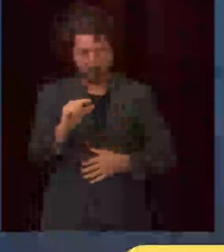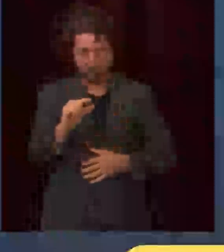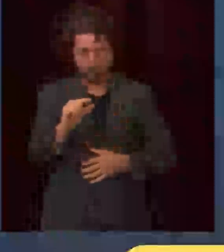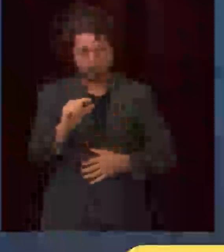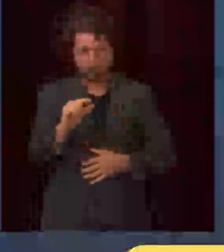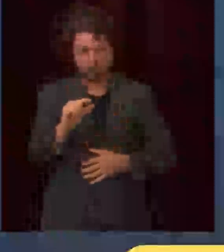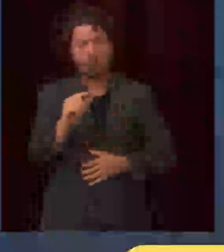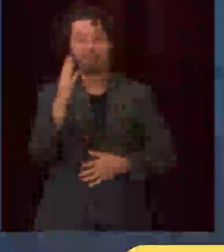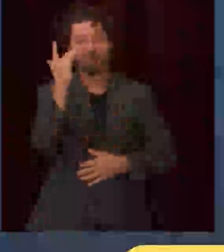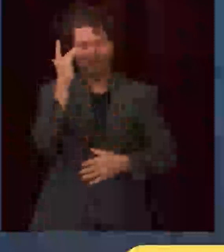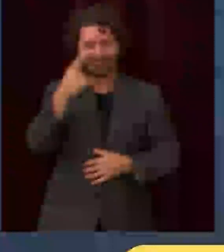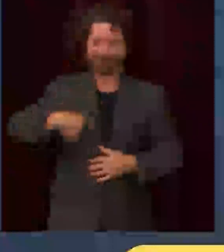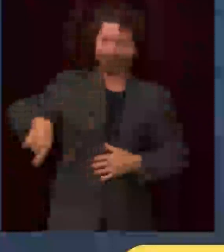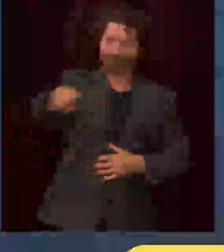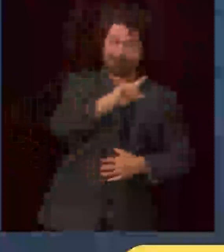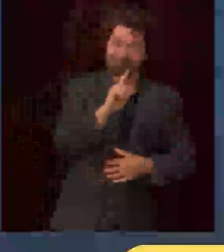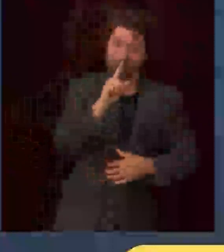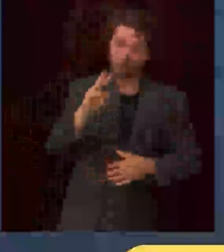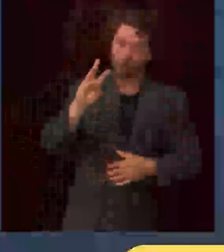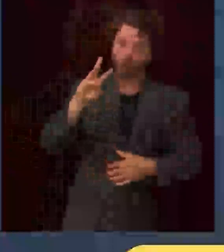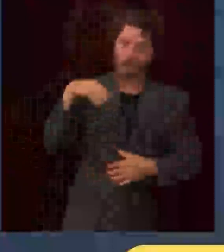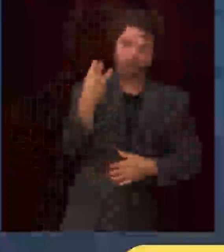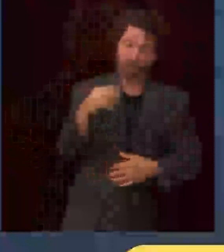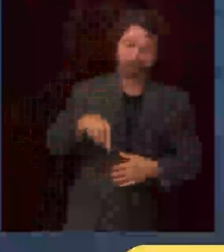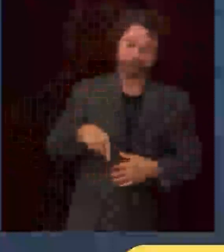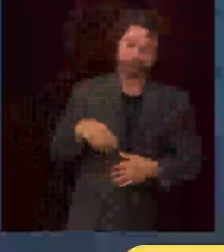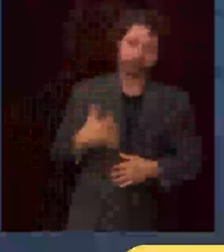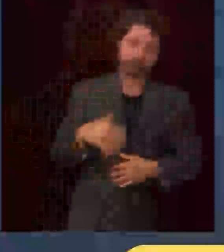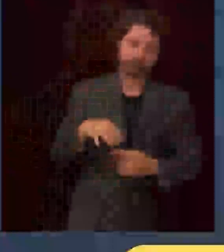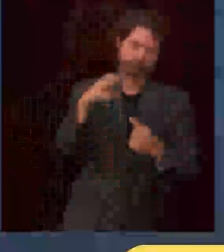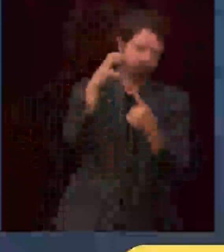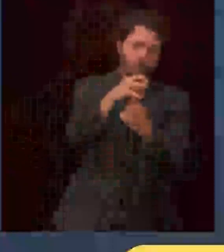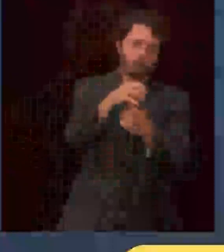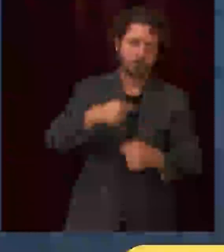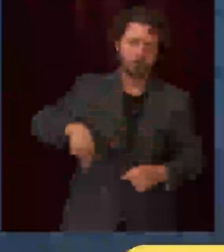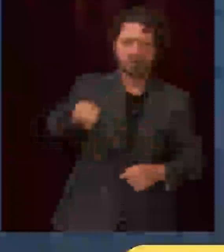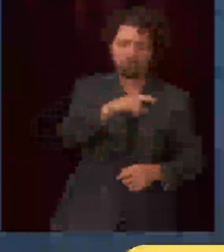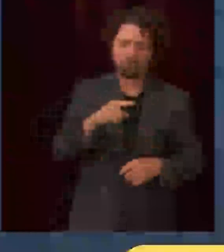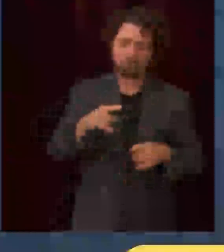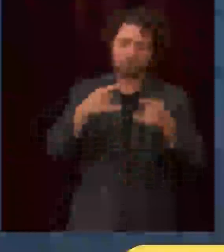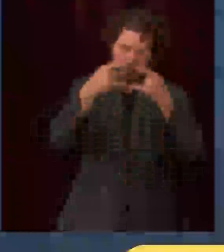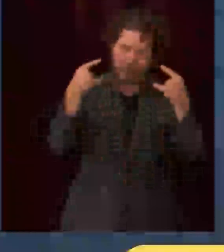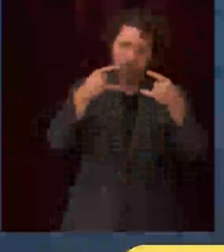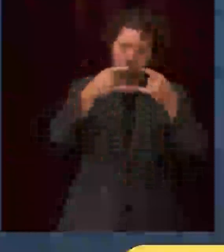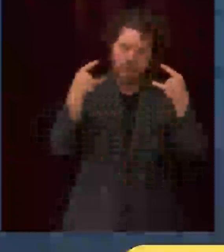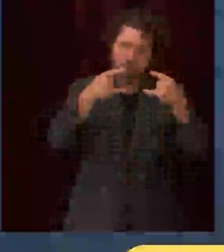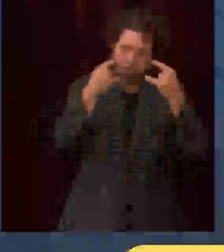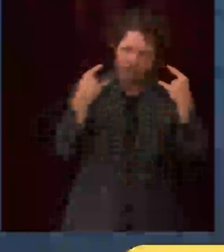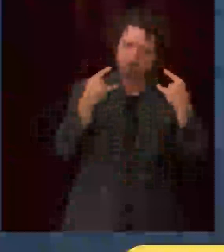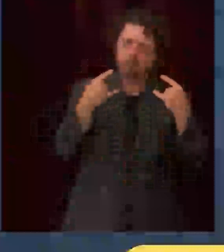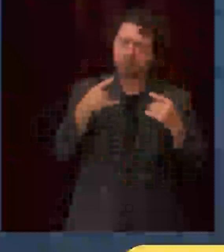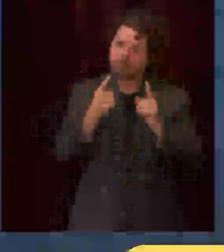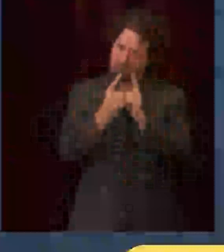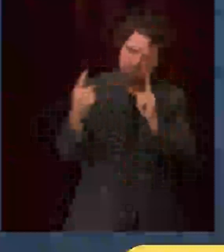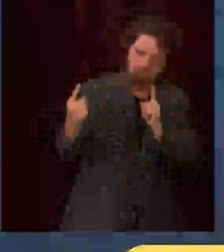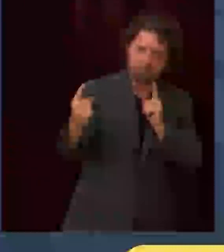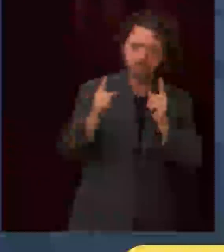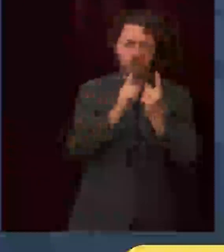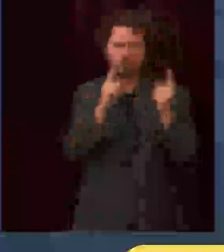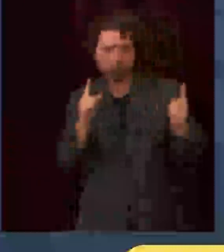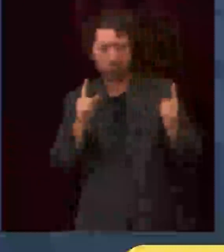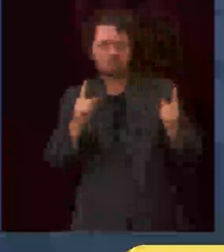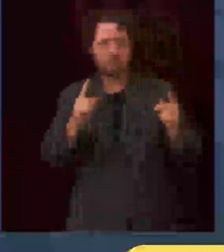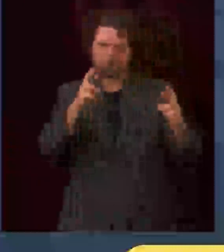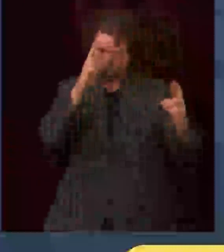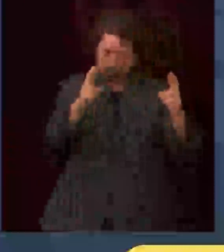distancing, that if you do visit somebody, make sure you stay away from them. Wear a mask when you go to the grocery store. And that has been really encouraging to